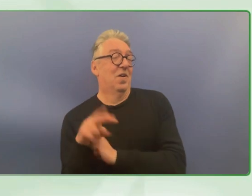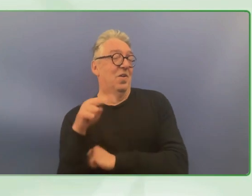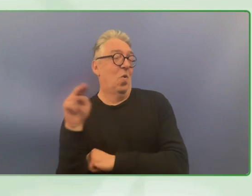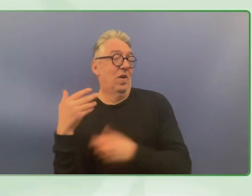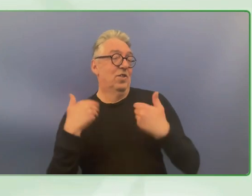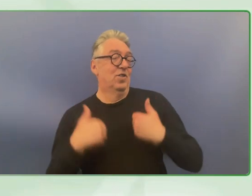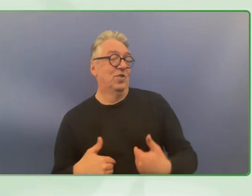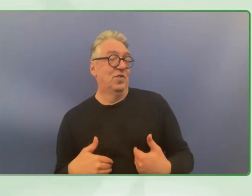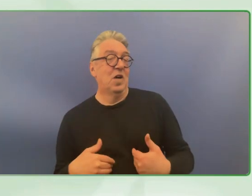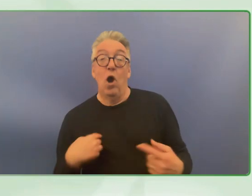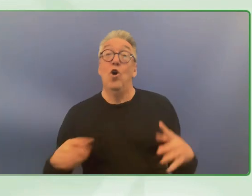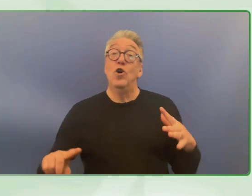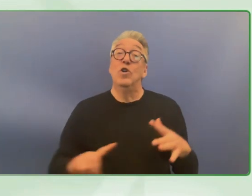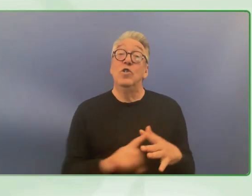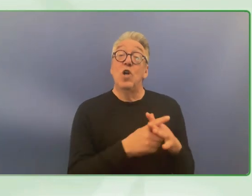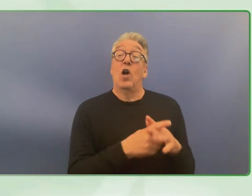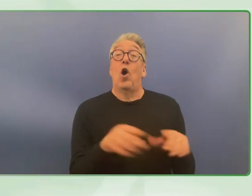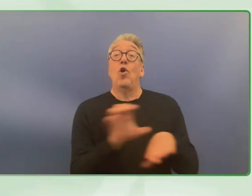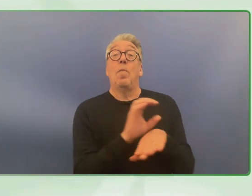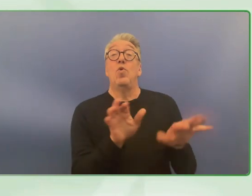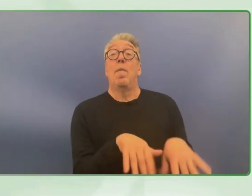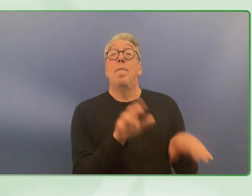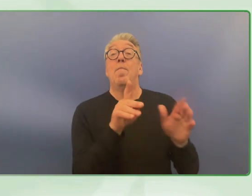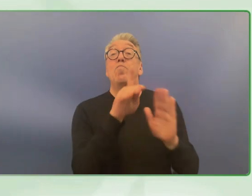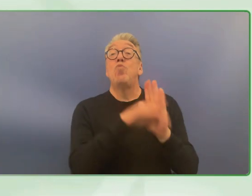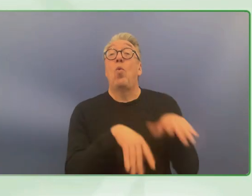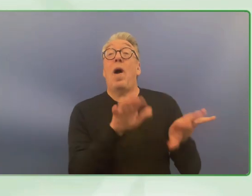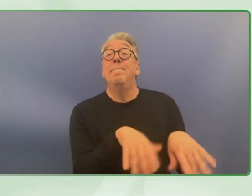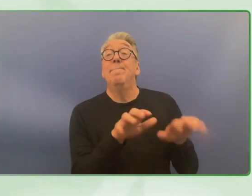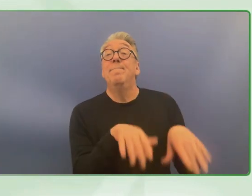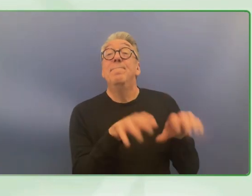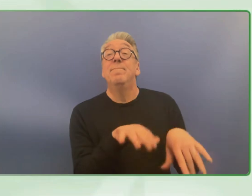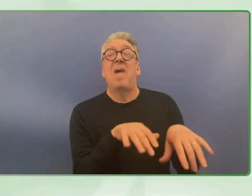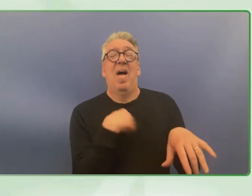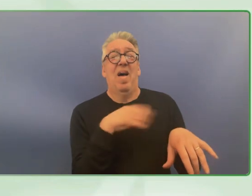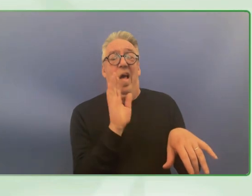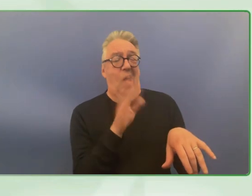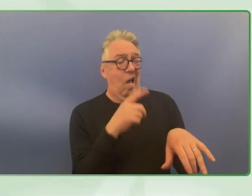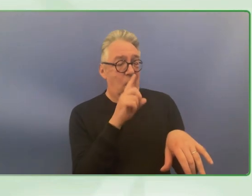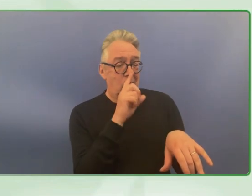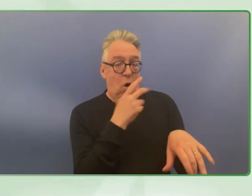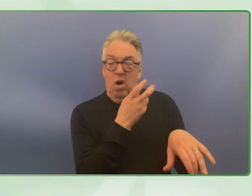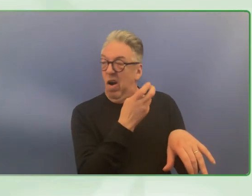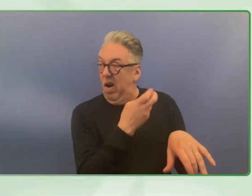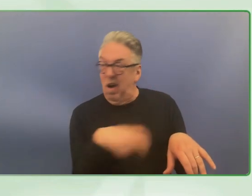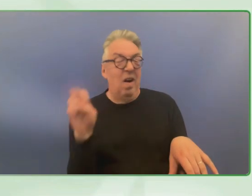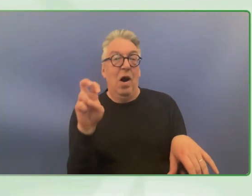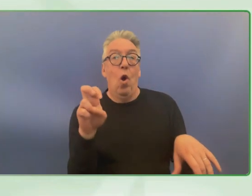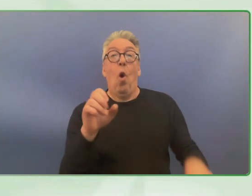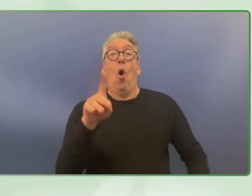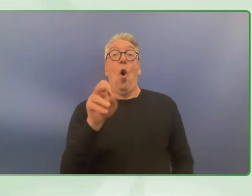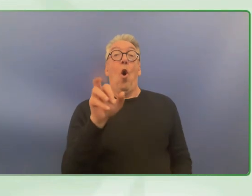then decided that was boring and I wanted to go into the arts, so I became an opera singer. And then that